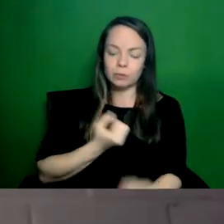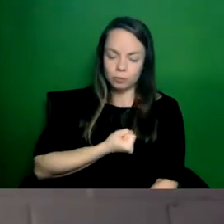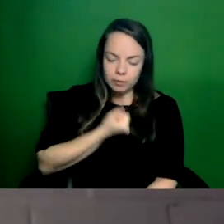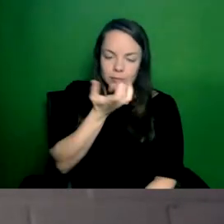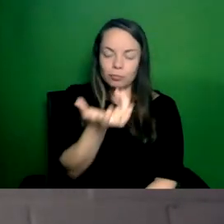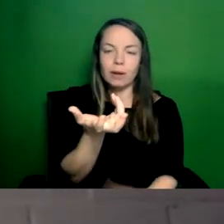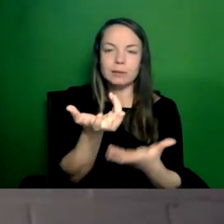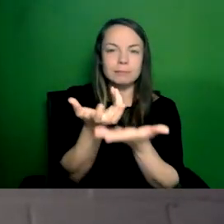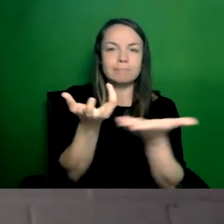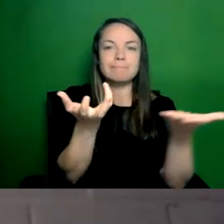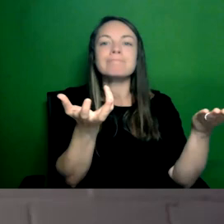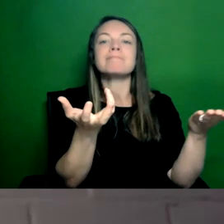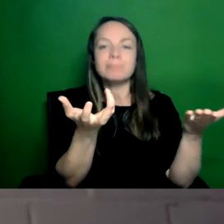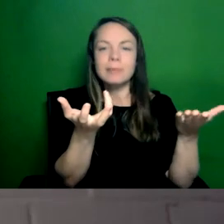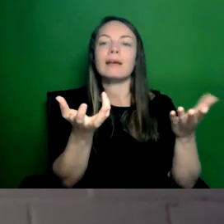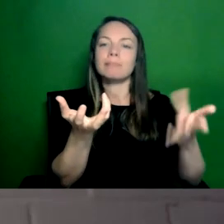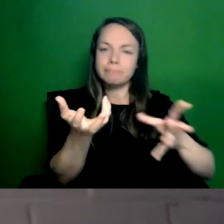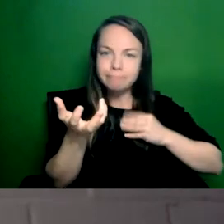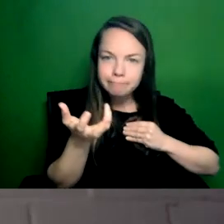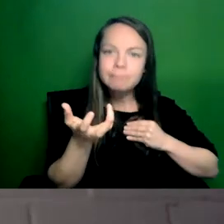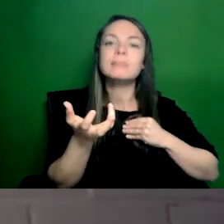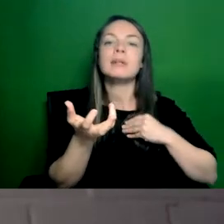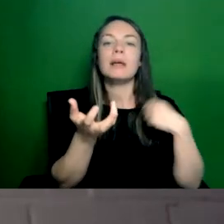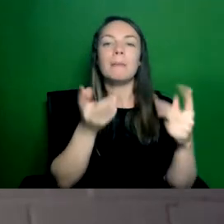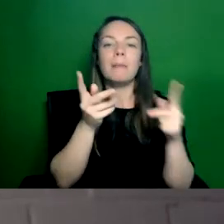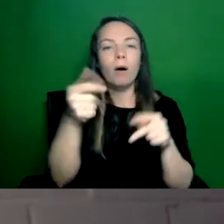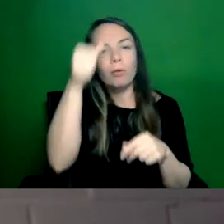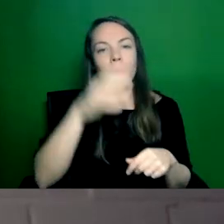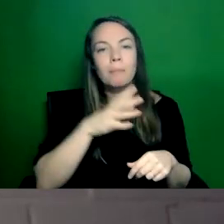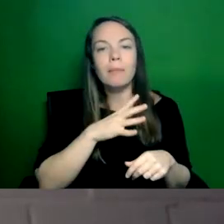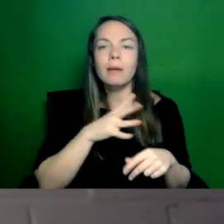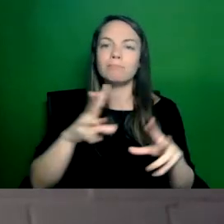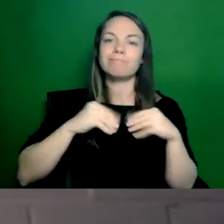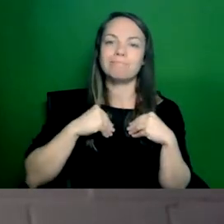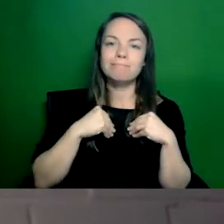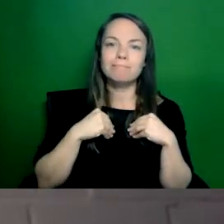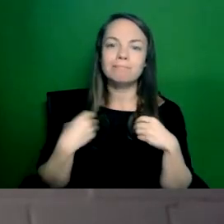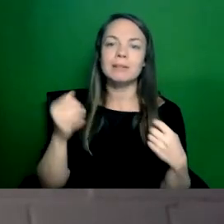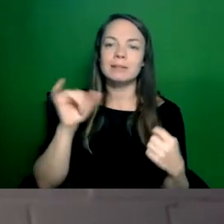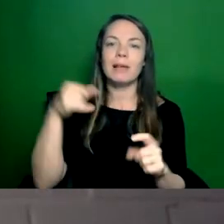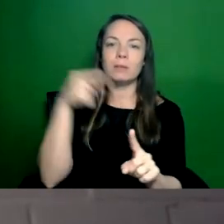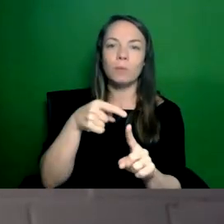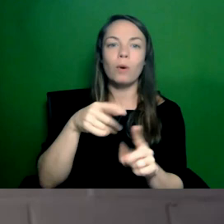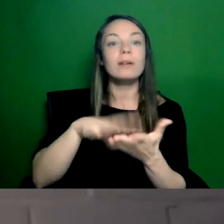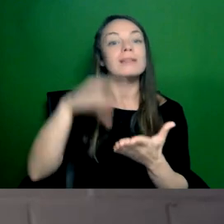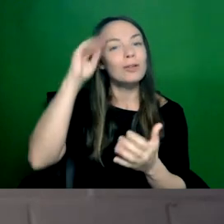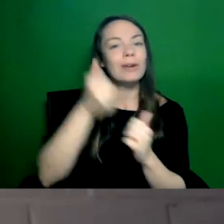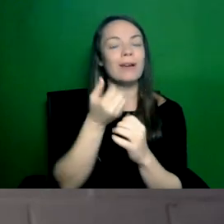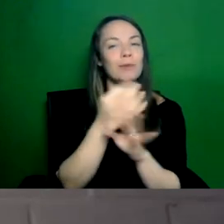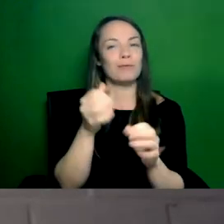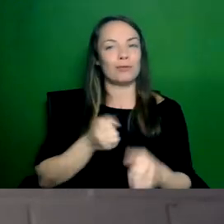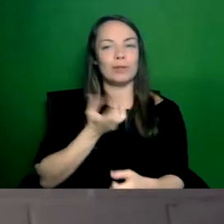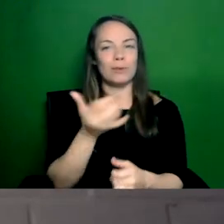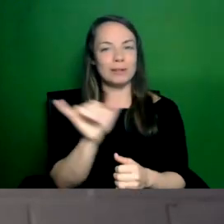yourself and have, you know, other men embrace it because they learned how to be free to express